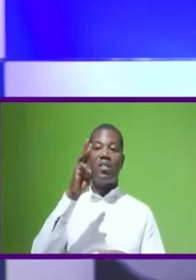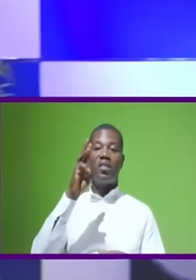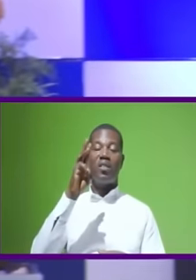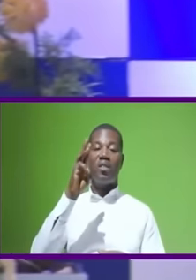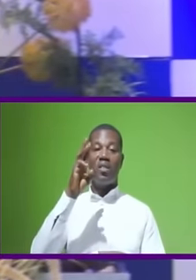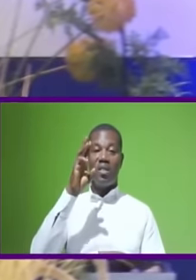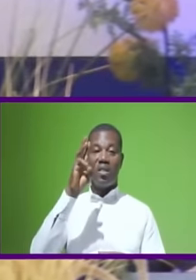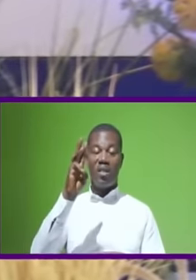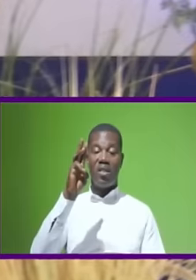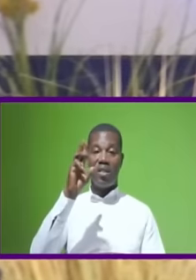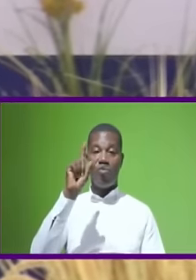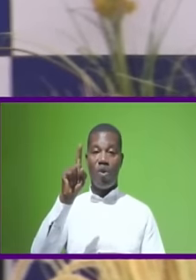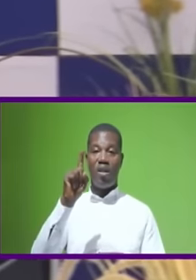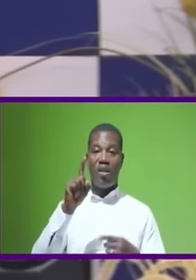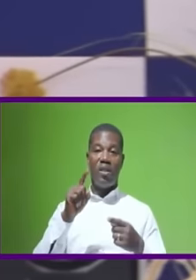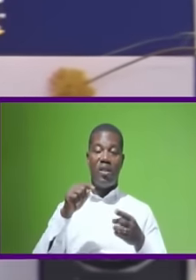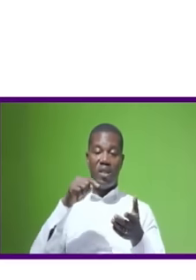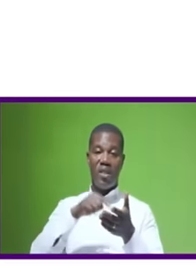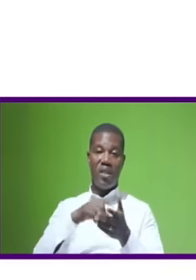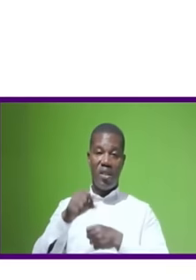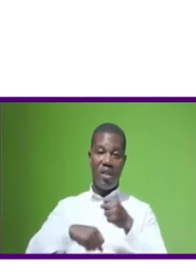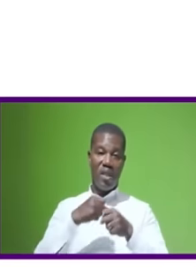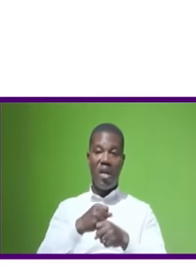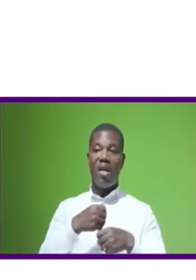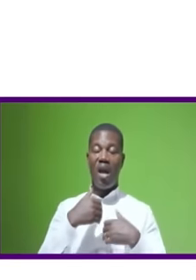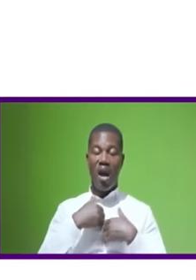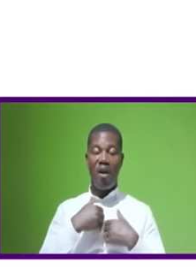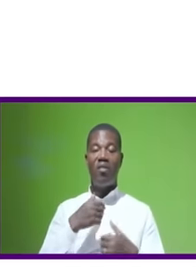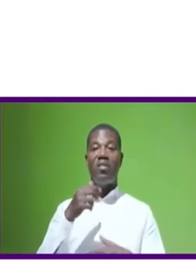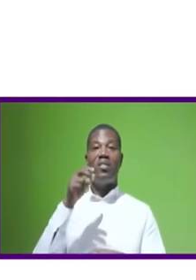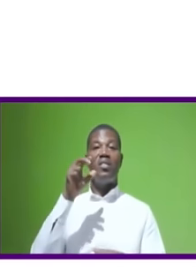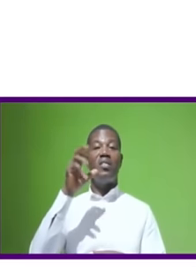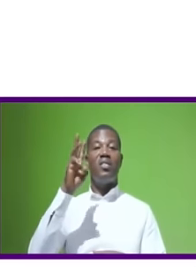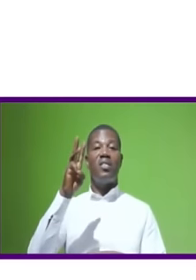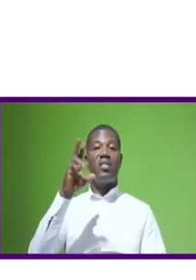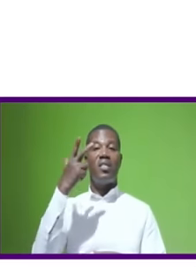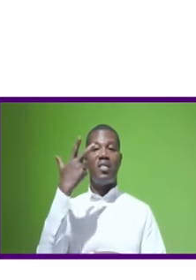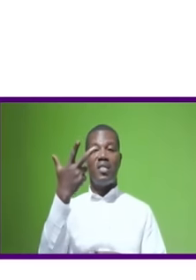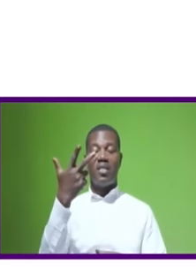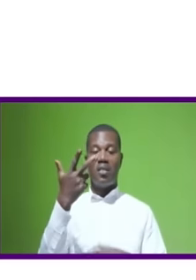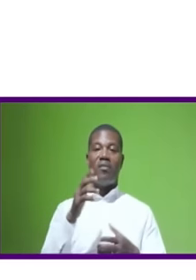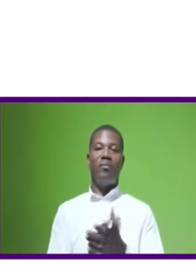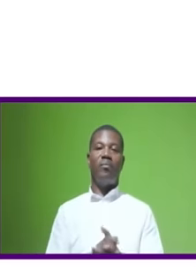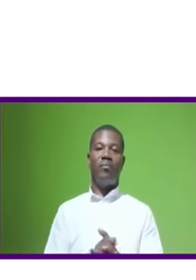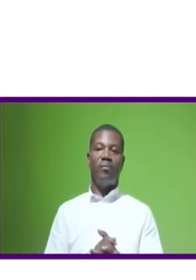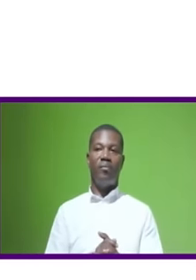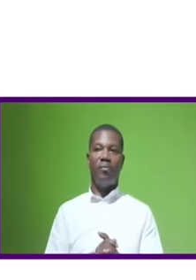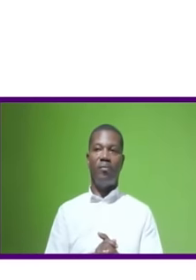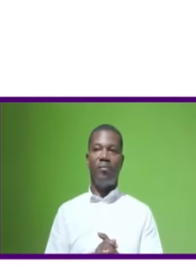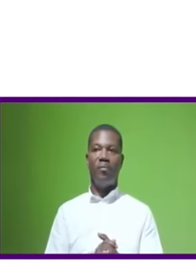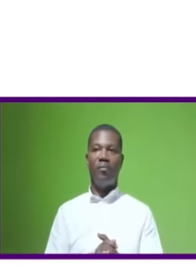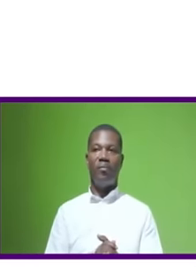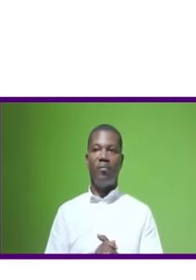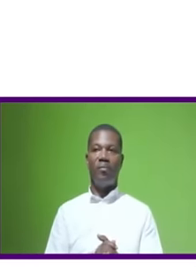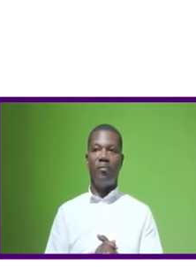63. So now that I am 61, he will be 63 this year.